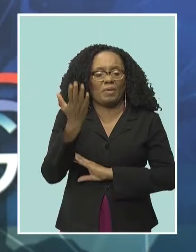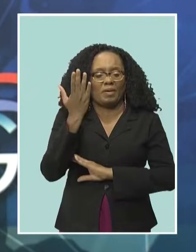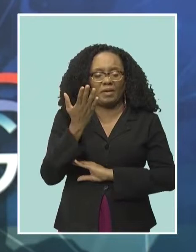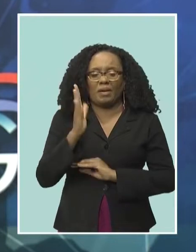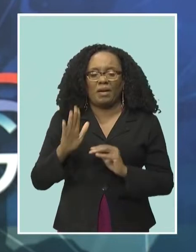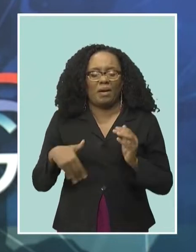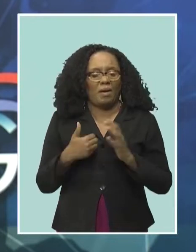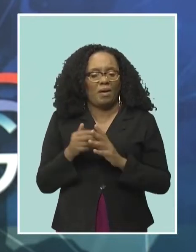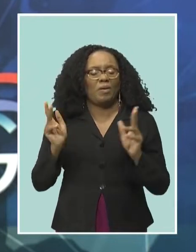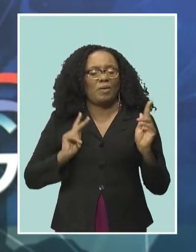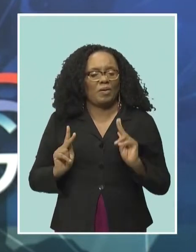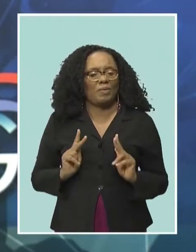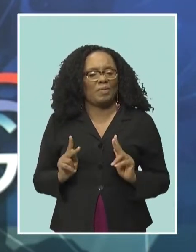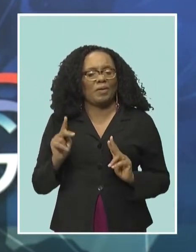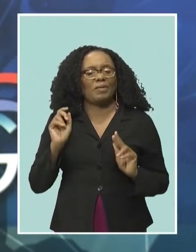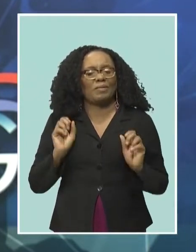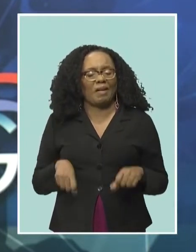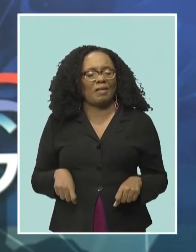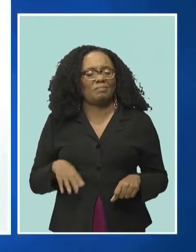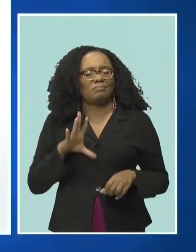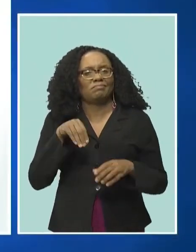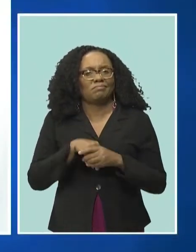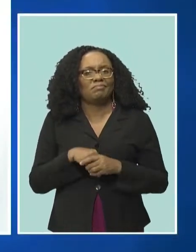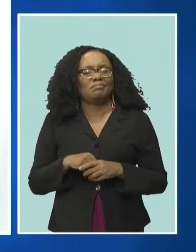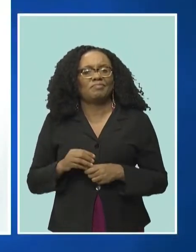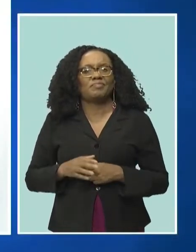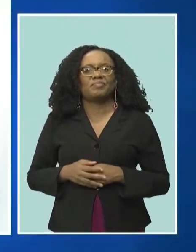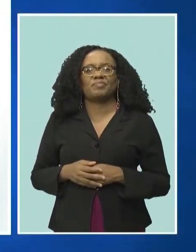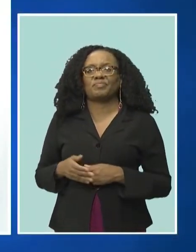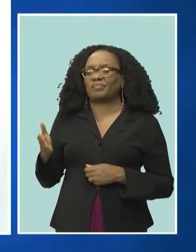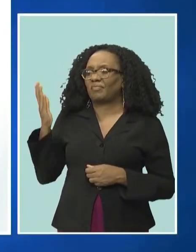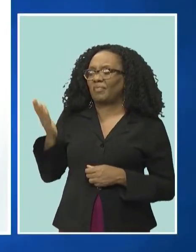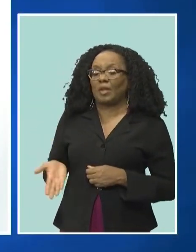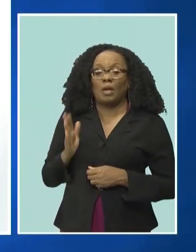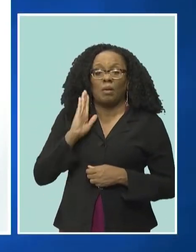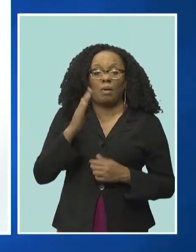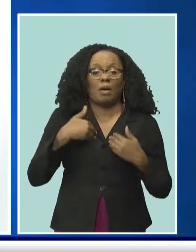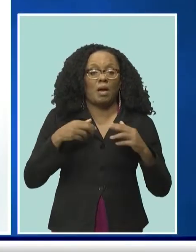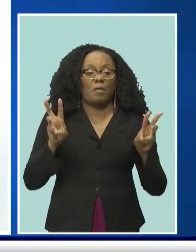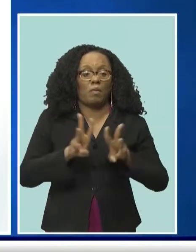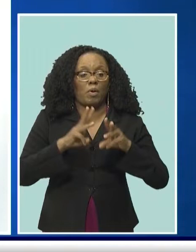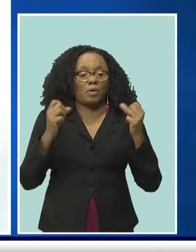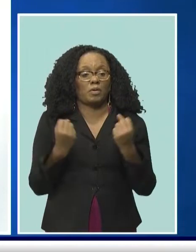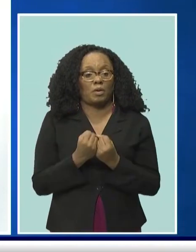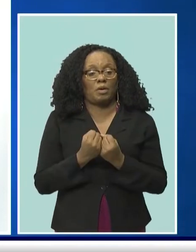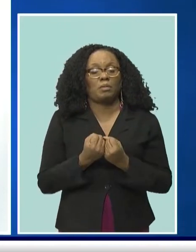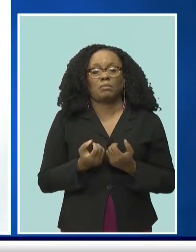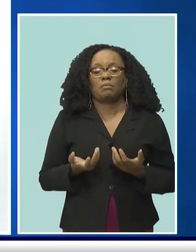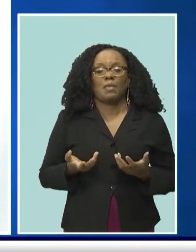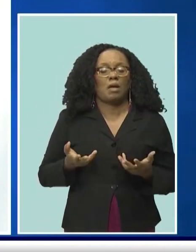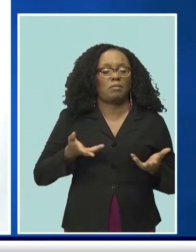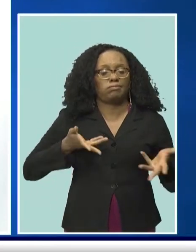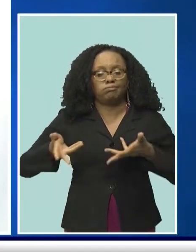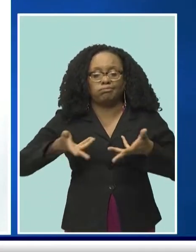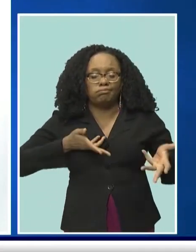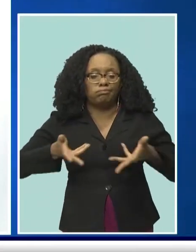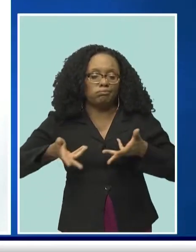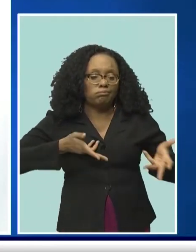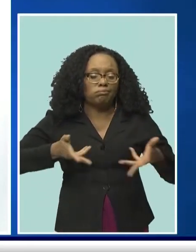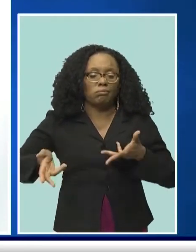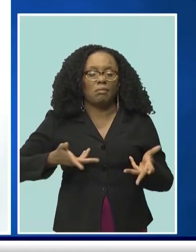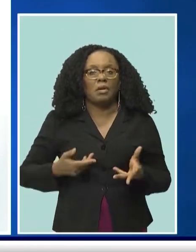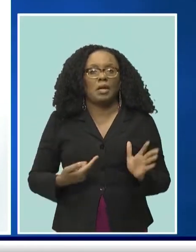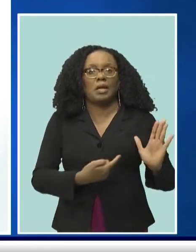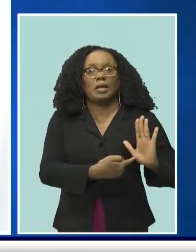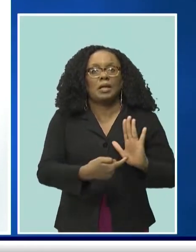for everyone. The event will feature genealogy workshops, interactive talks, expo of the